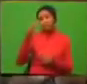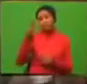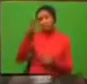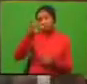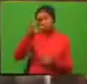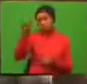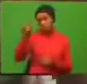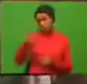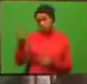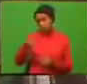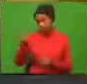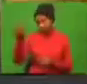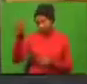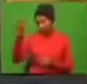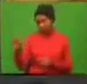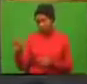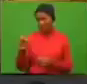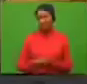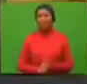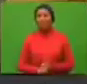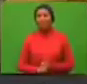Honorable Stenhazen.